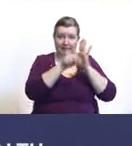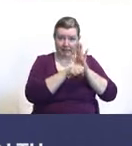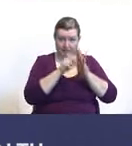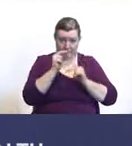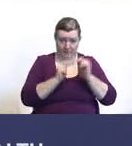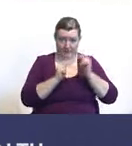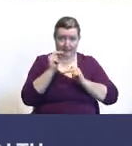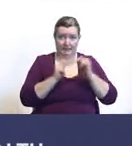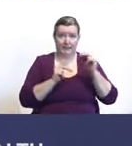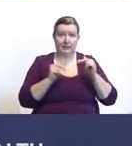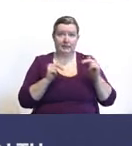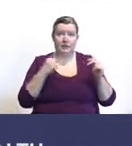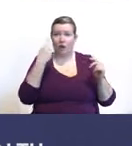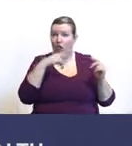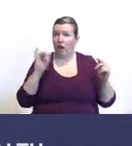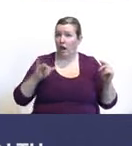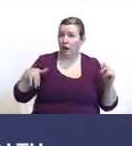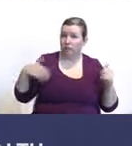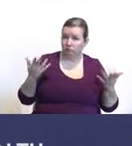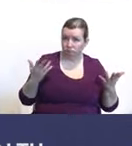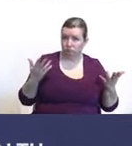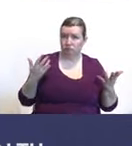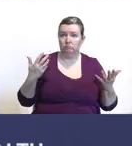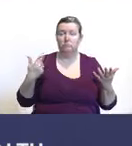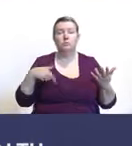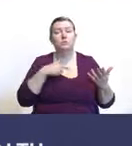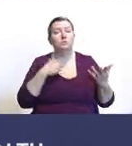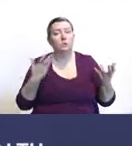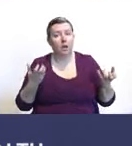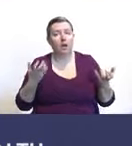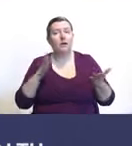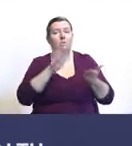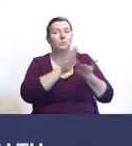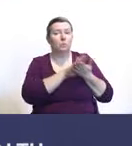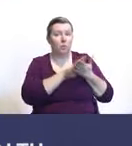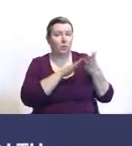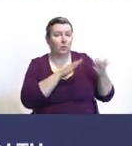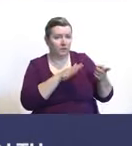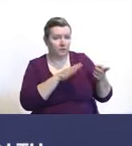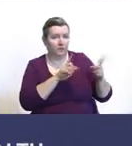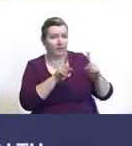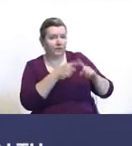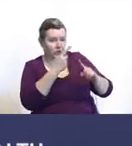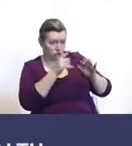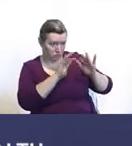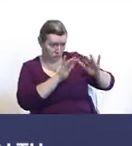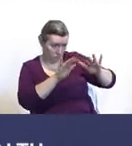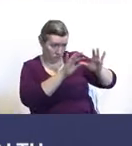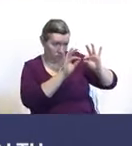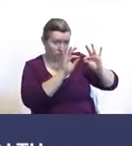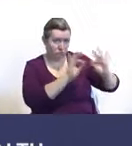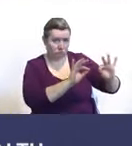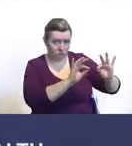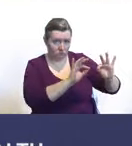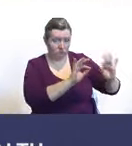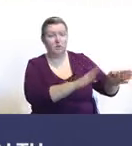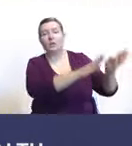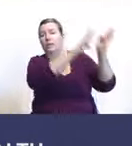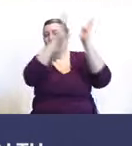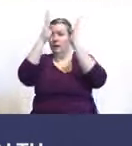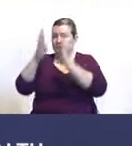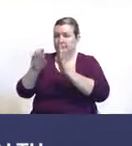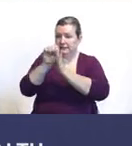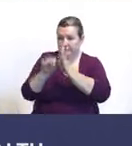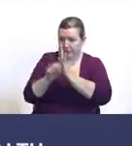what's that look like? Well, that's something we want to get the schools organized and then get to something like that fairly soon